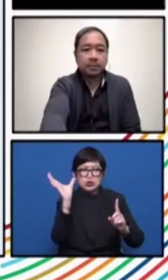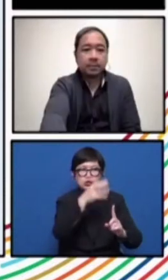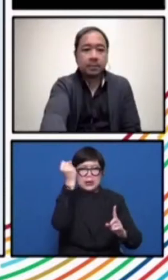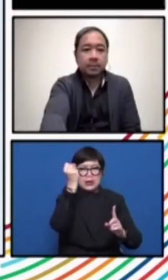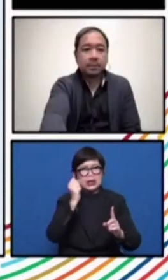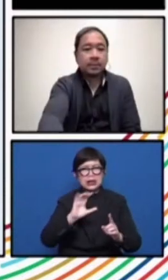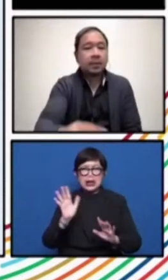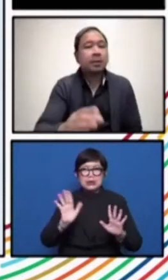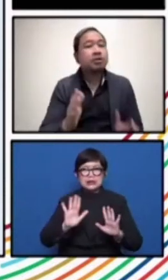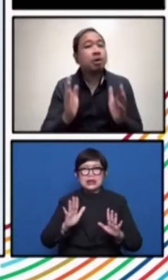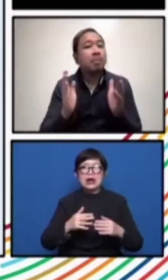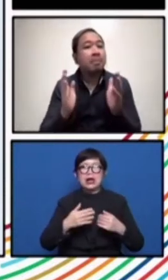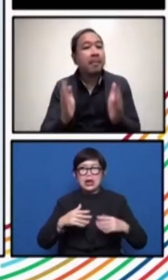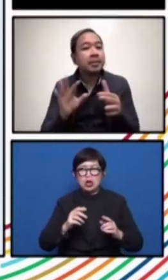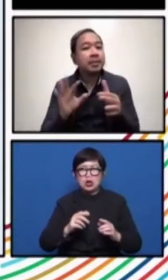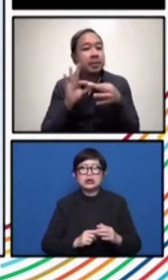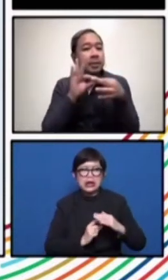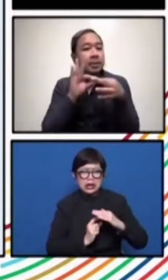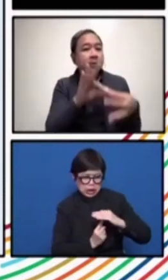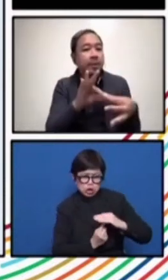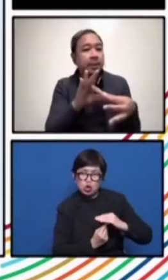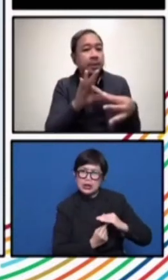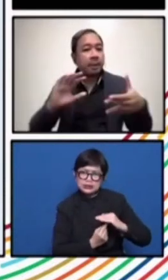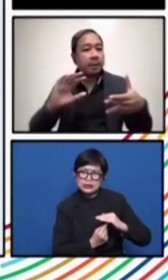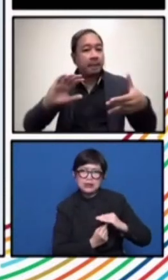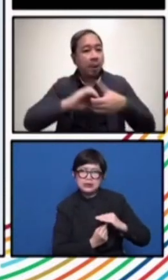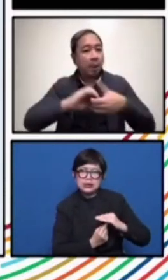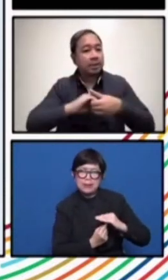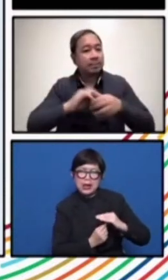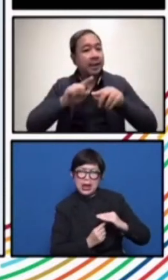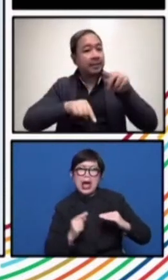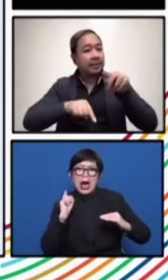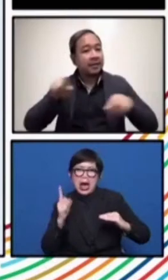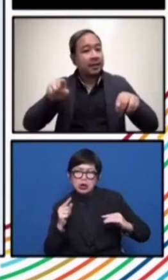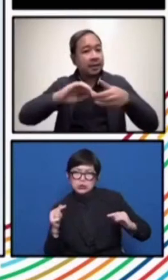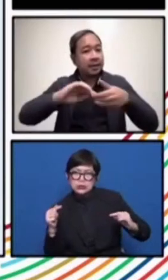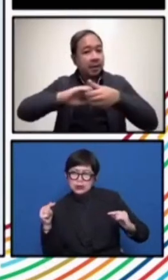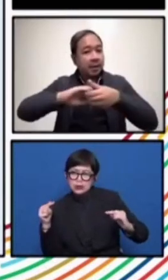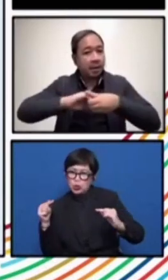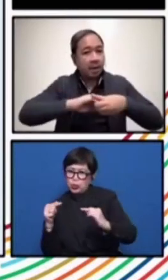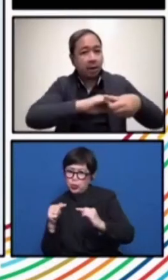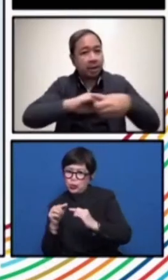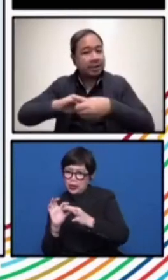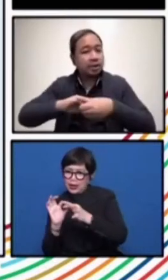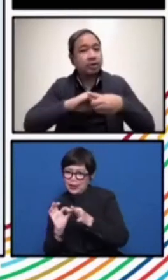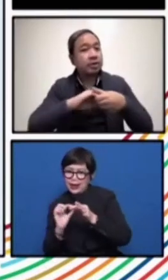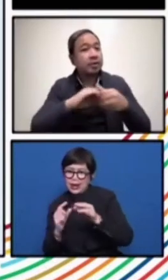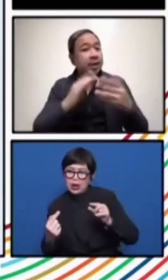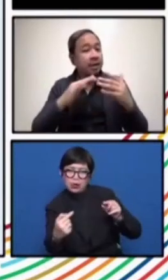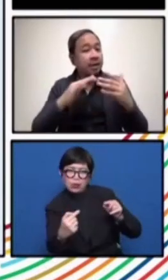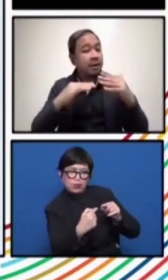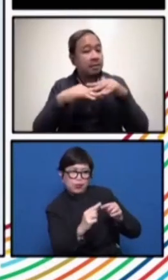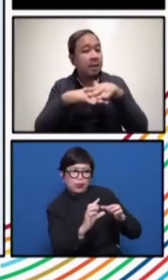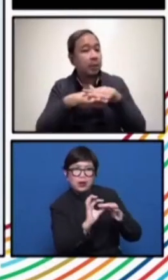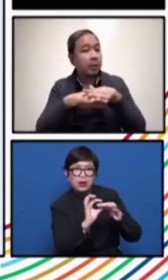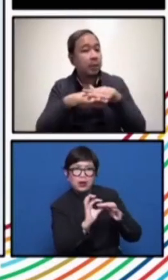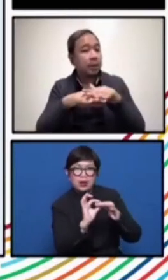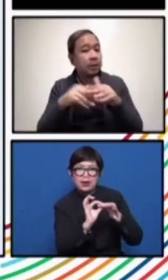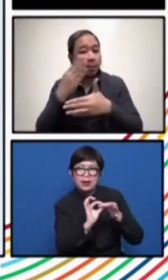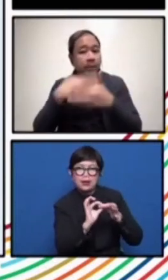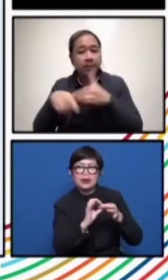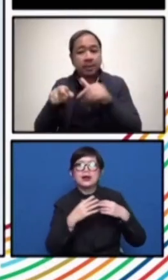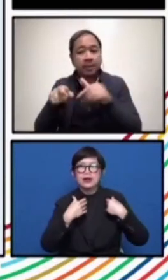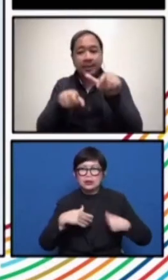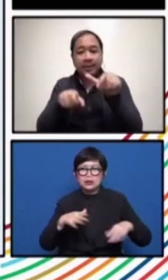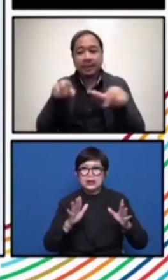must be grounded in Partnerships with organizations and networks of persons with disabilities and UNICEF allies in